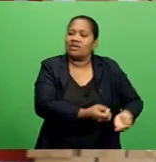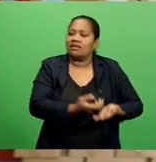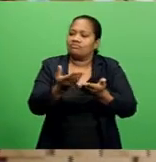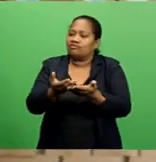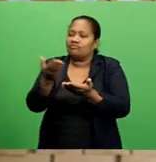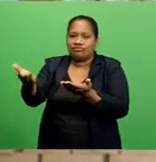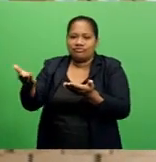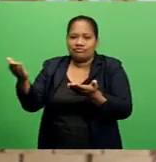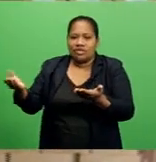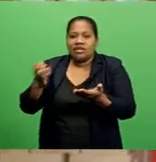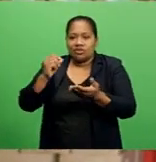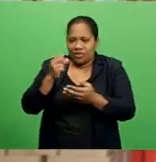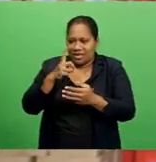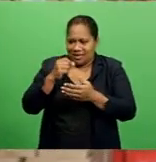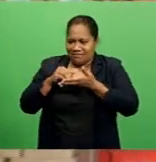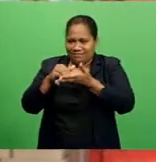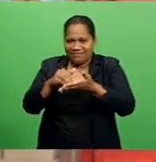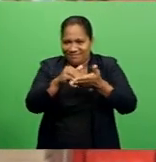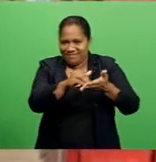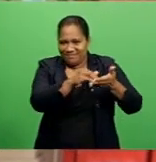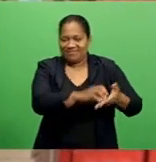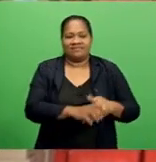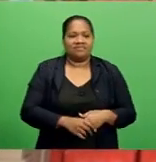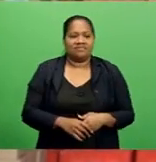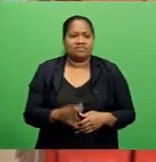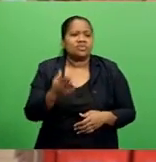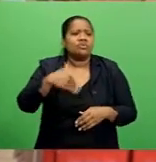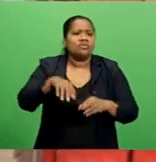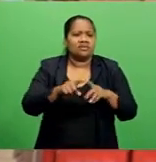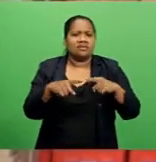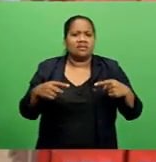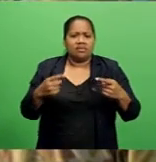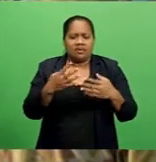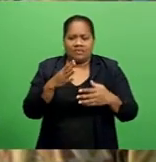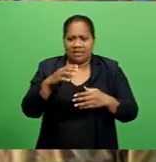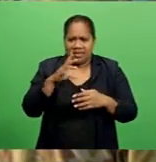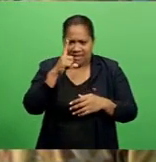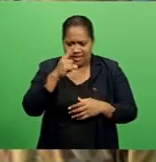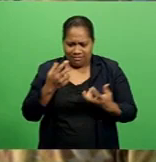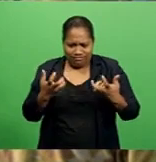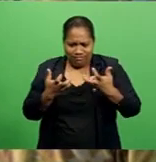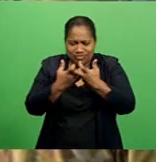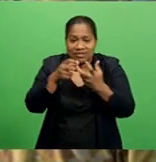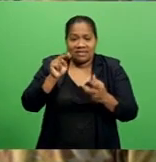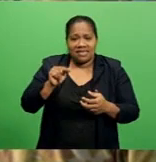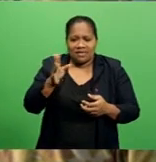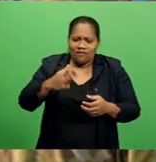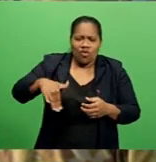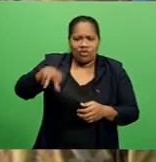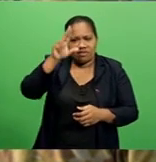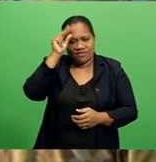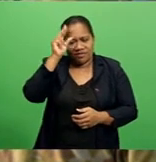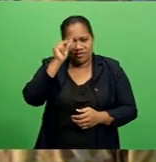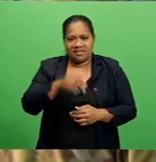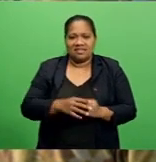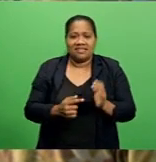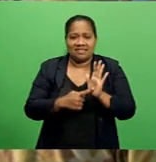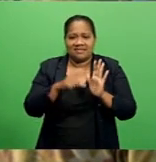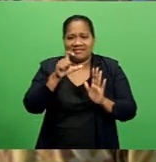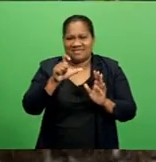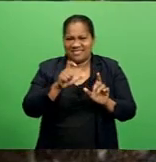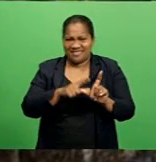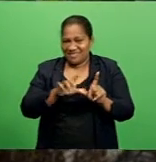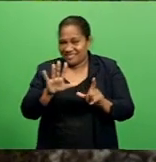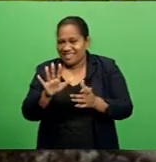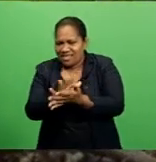He adds all relief items will accommodate the need of every Fijian in TCASA ravaged areas, including the Lau